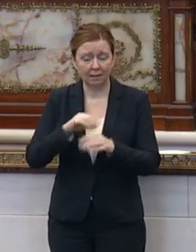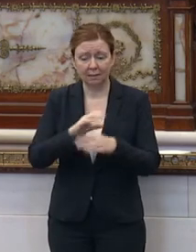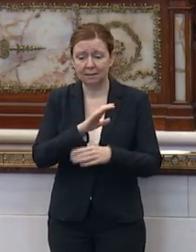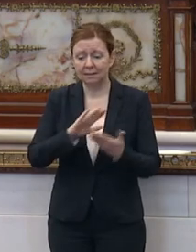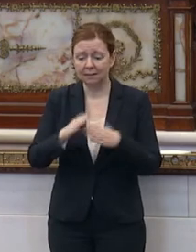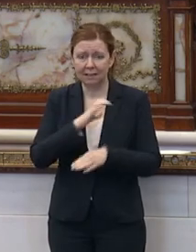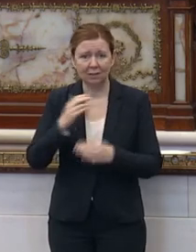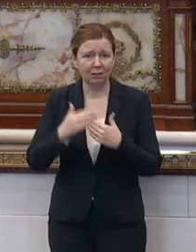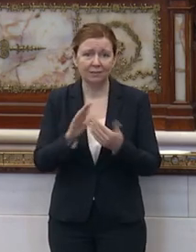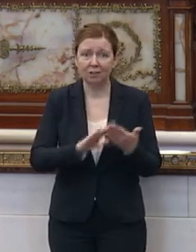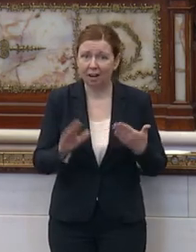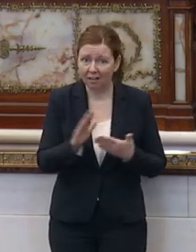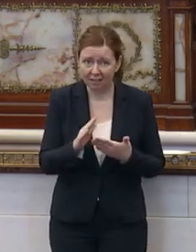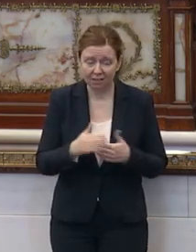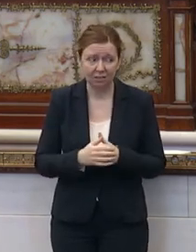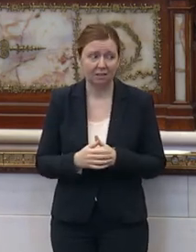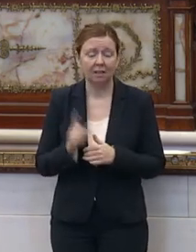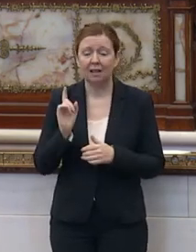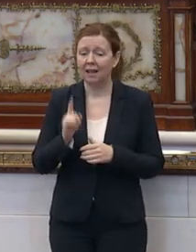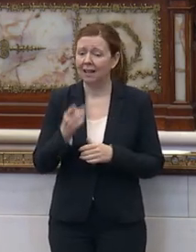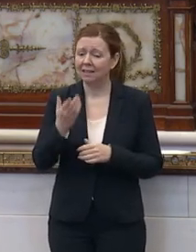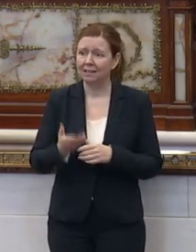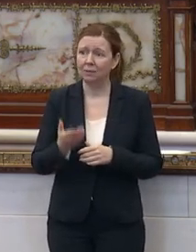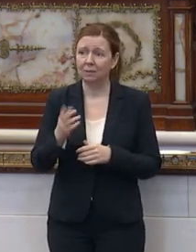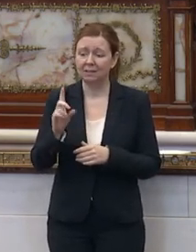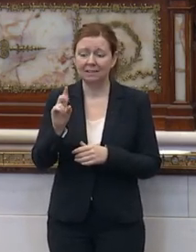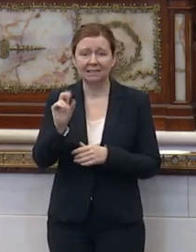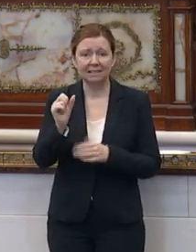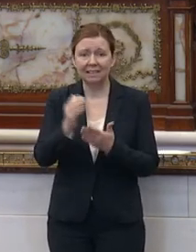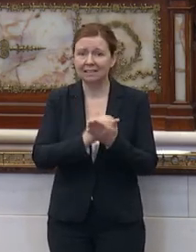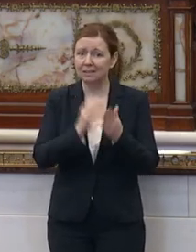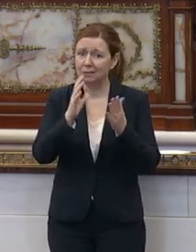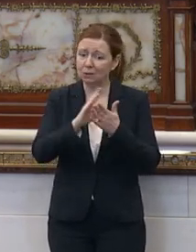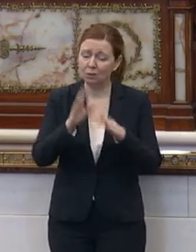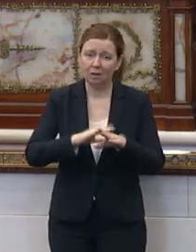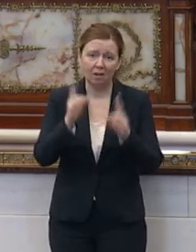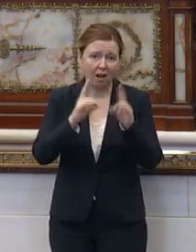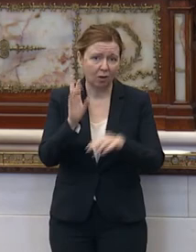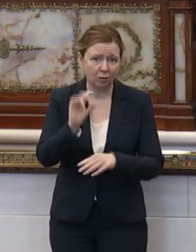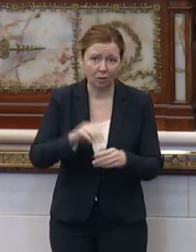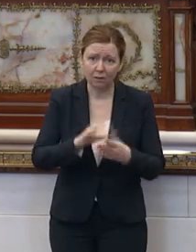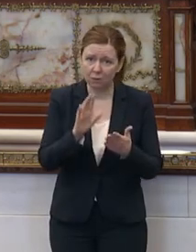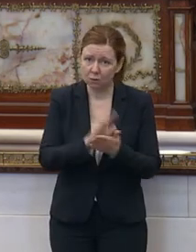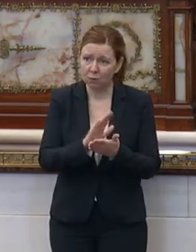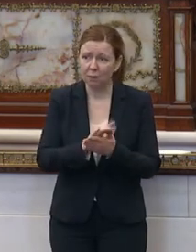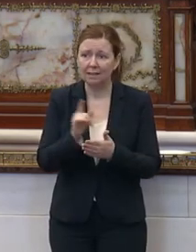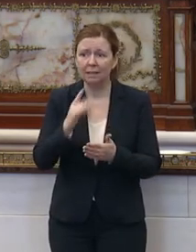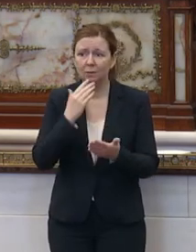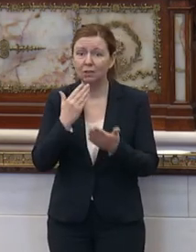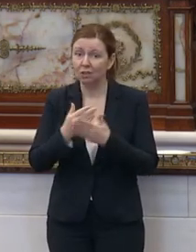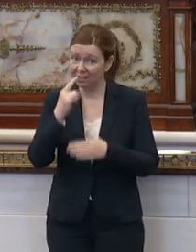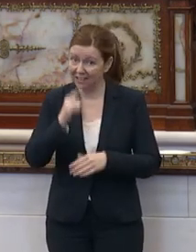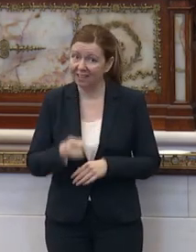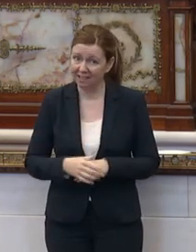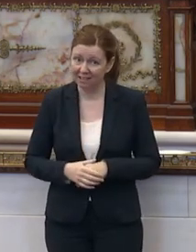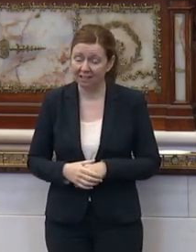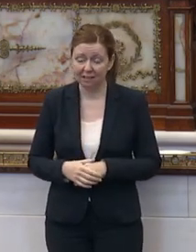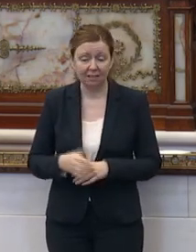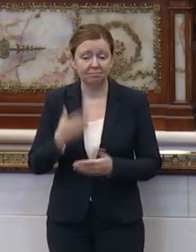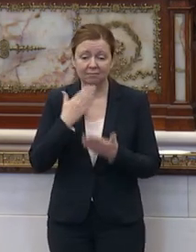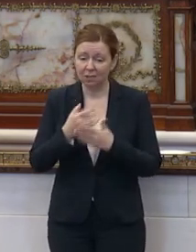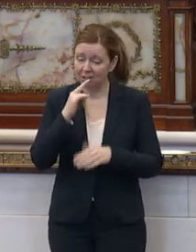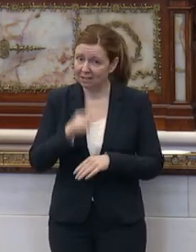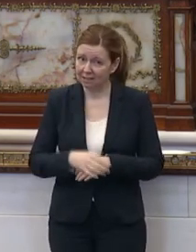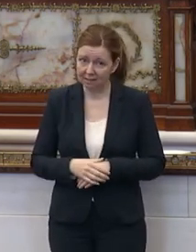right after college, and he was a Dean's List student. He was on the honor roll in school. He was a good kid. He was a